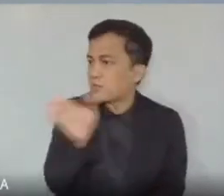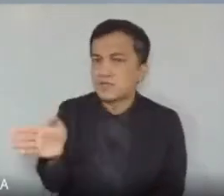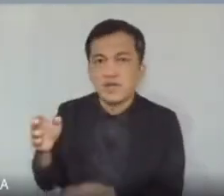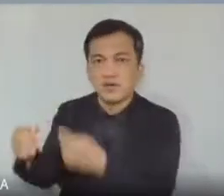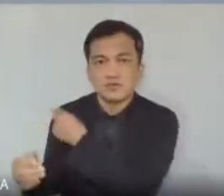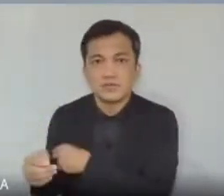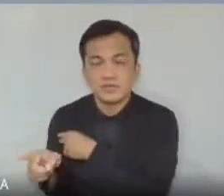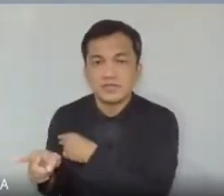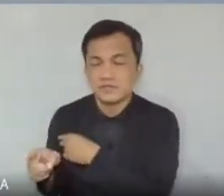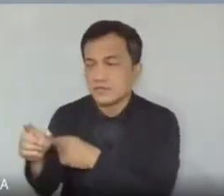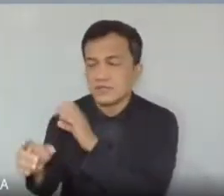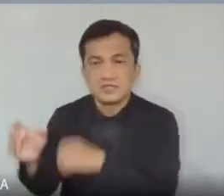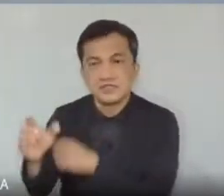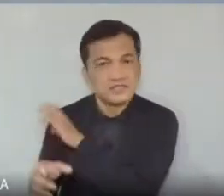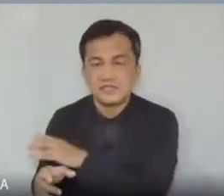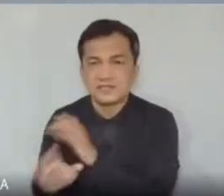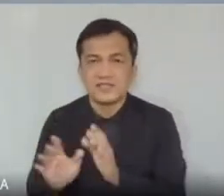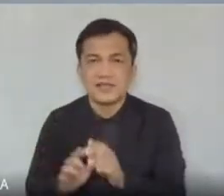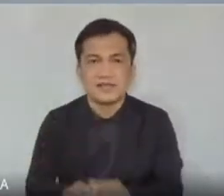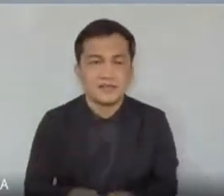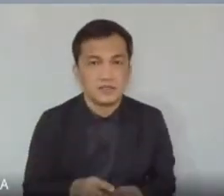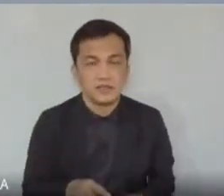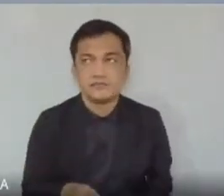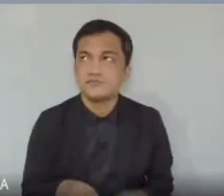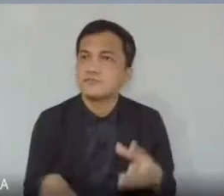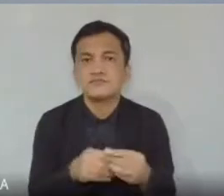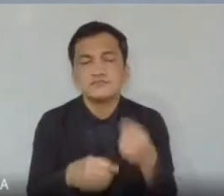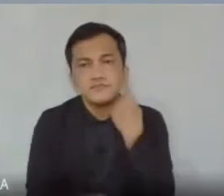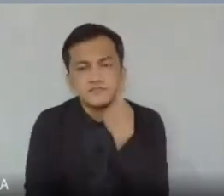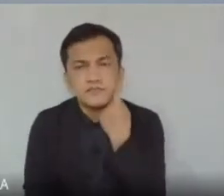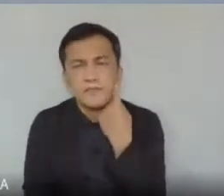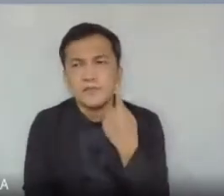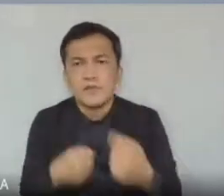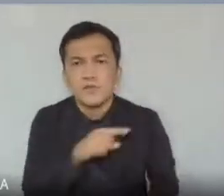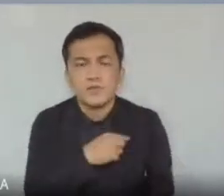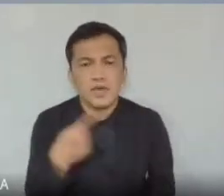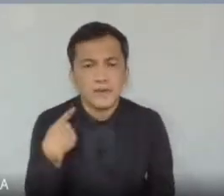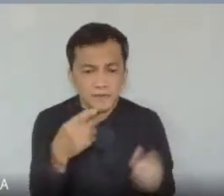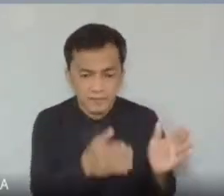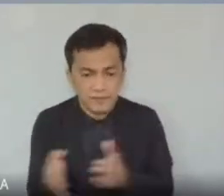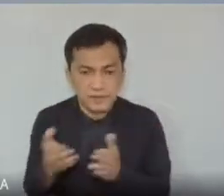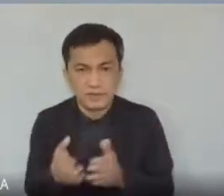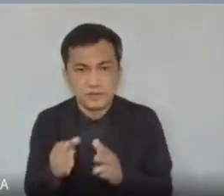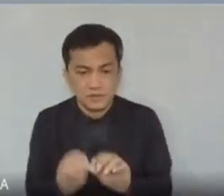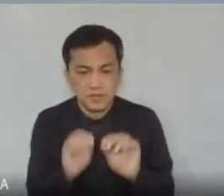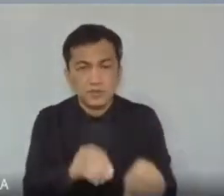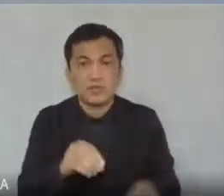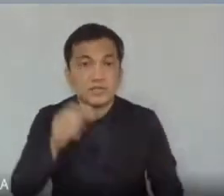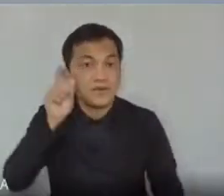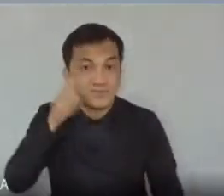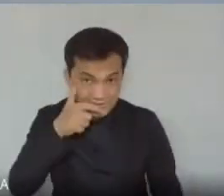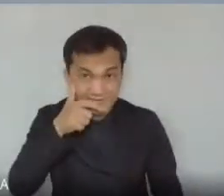medical specialists in one area, and they will be given one laptop each with a very high connectivity, wherein they